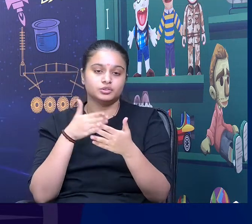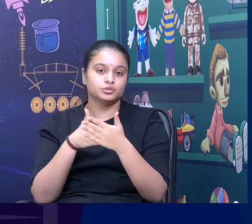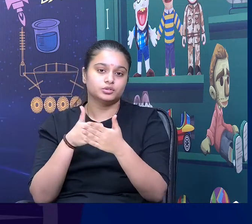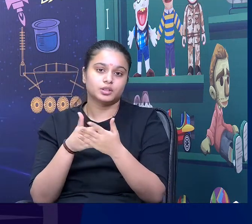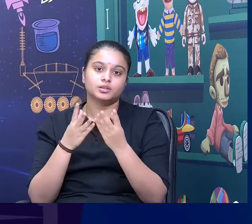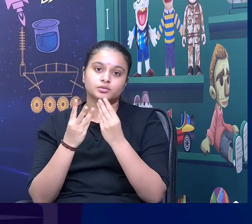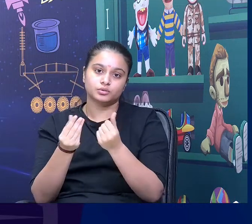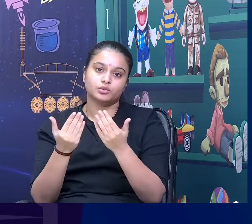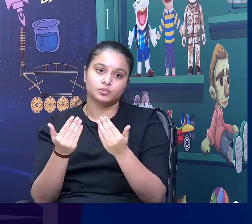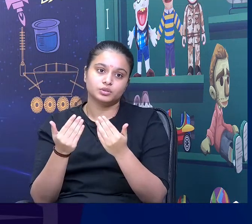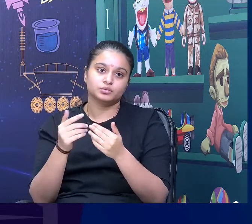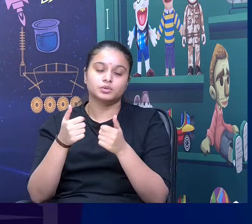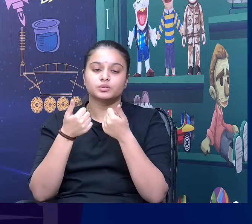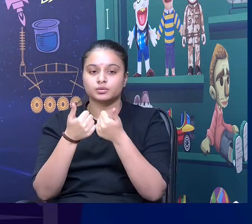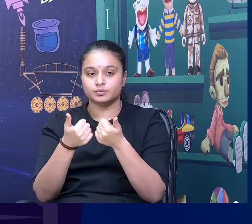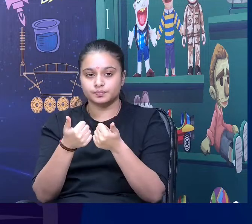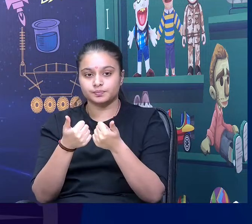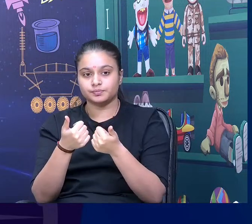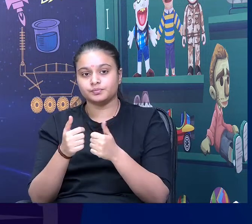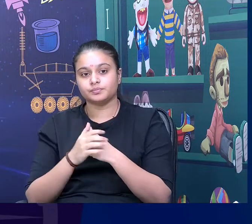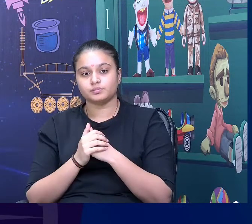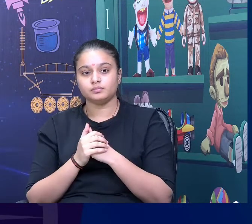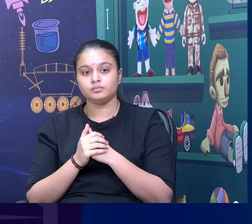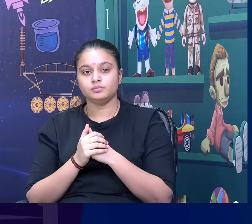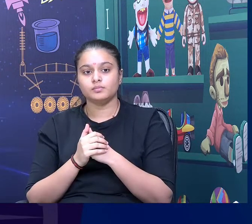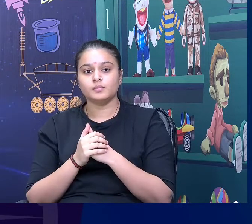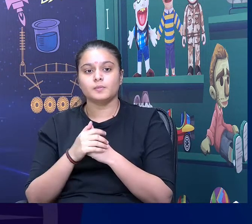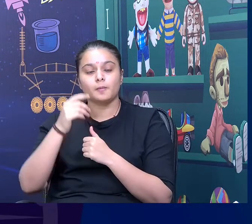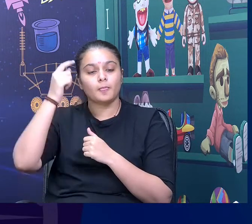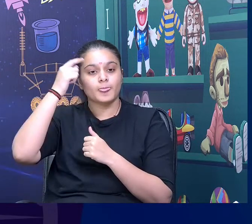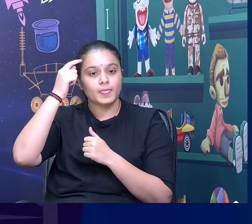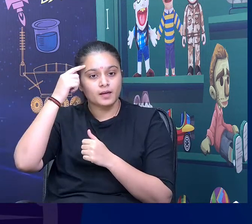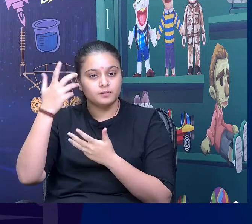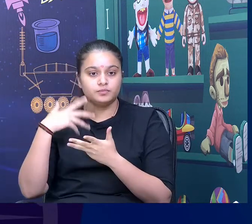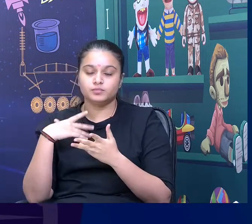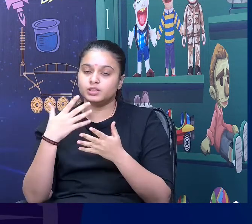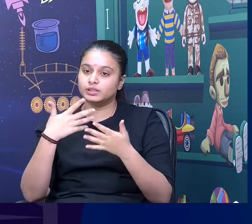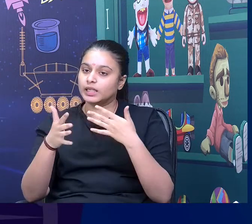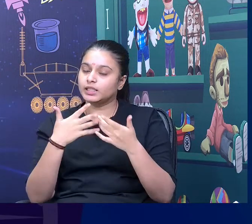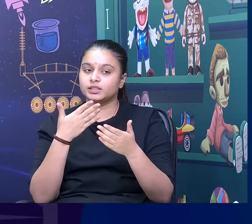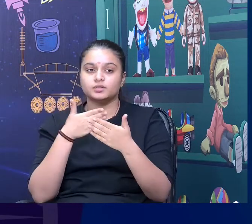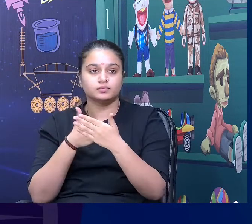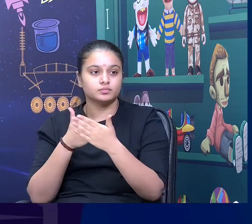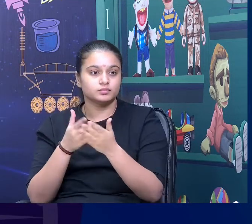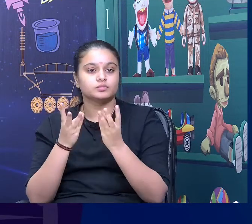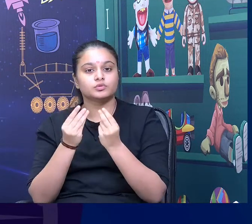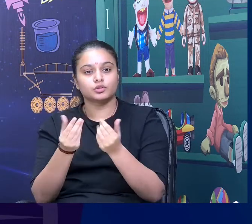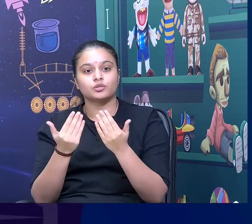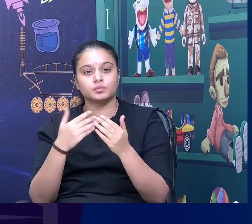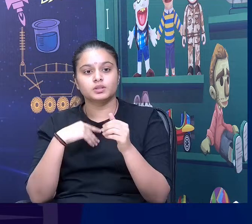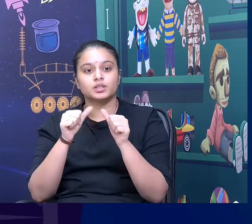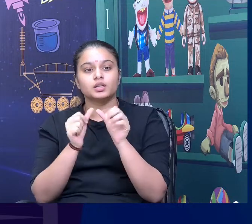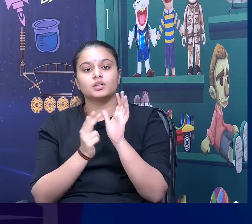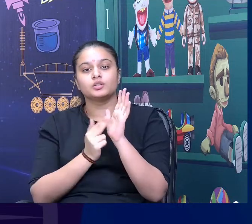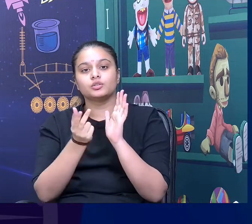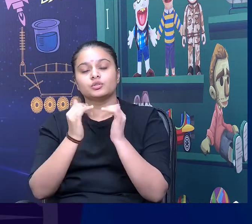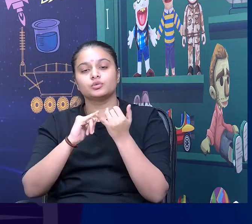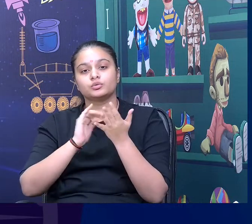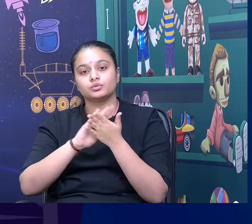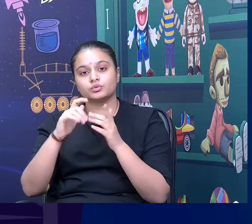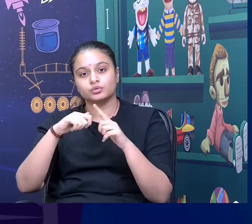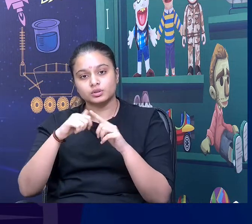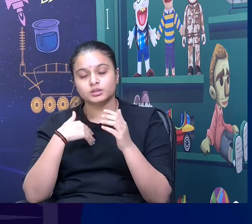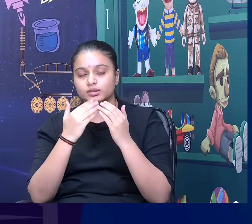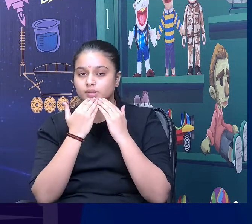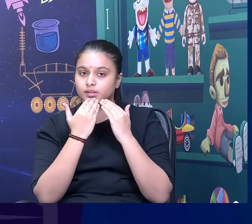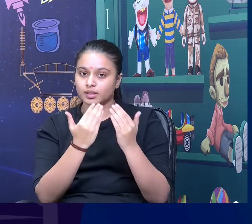face. All the best. Good luck. Definitely, your mind can overcome any challenges. Anushka, our interpreter, a very thank